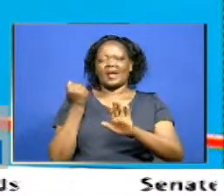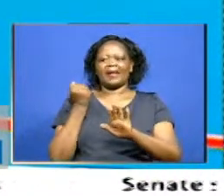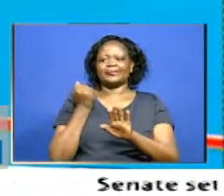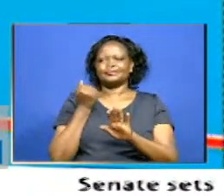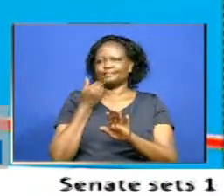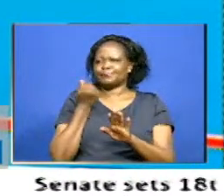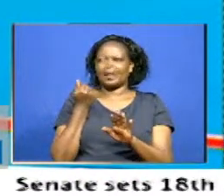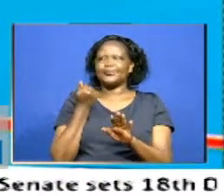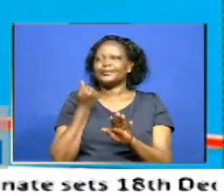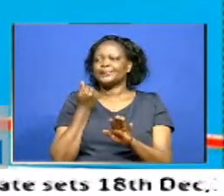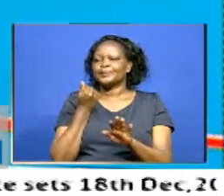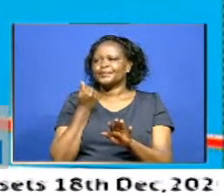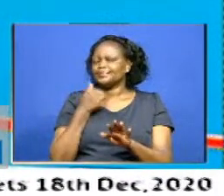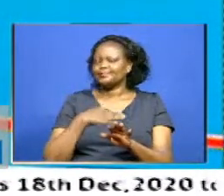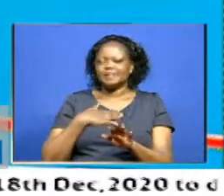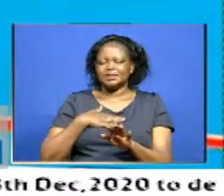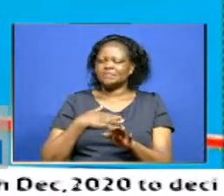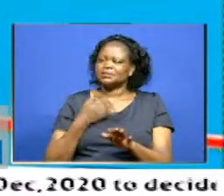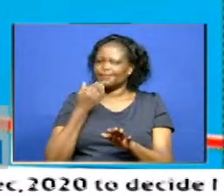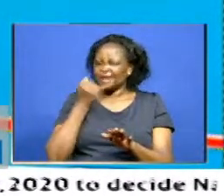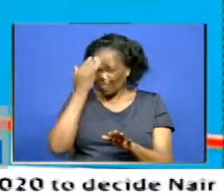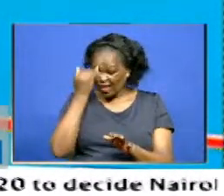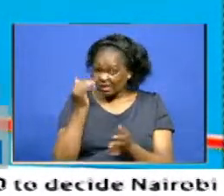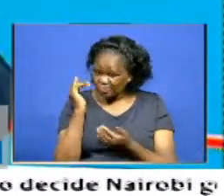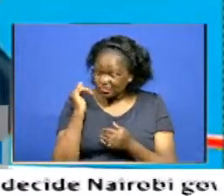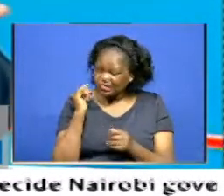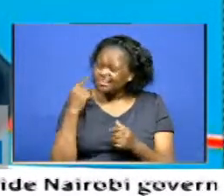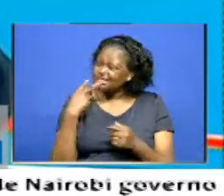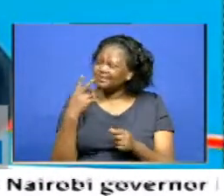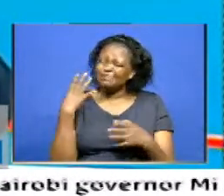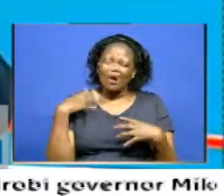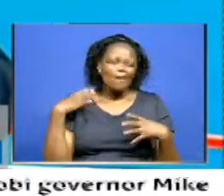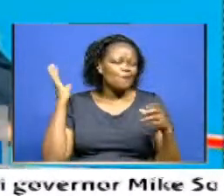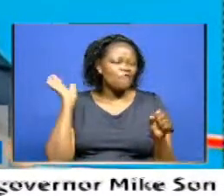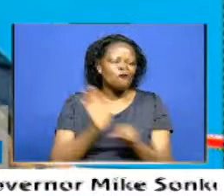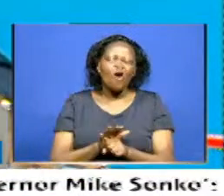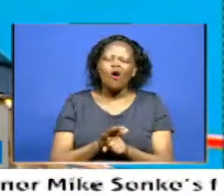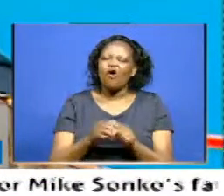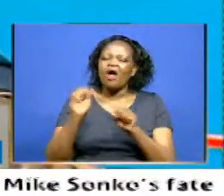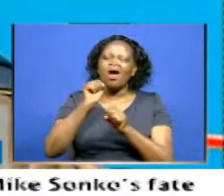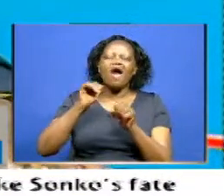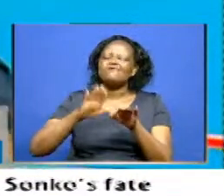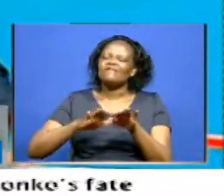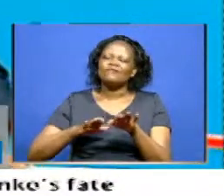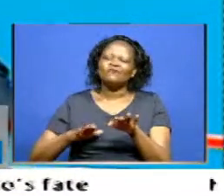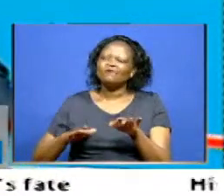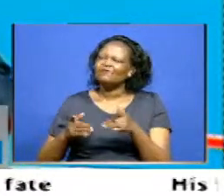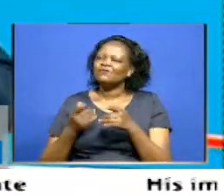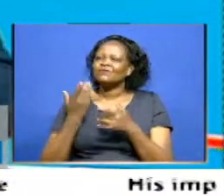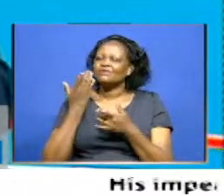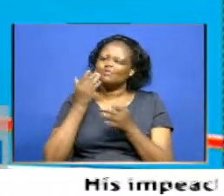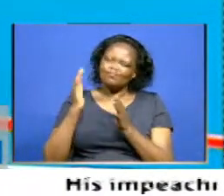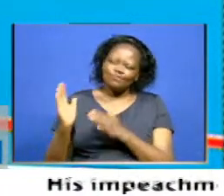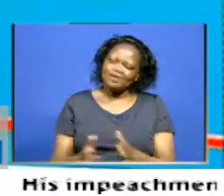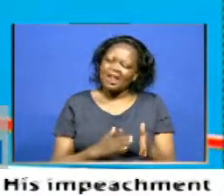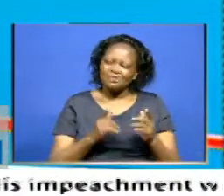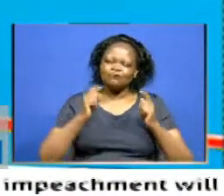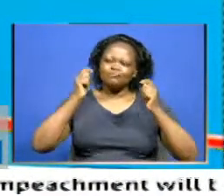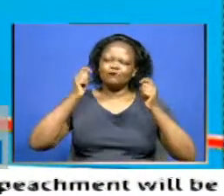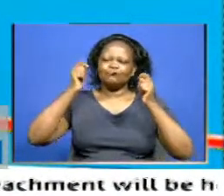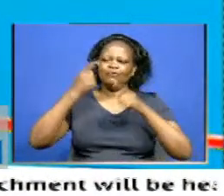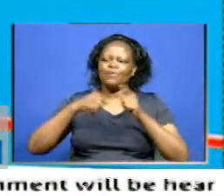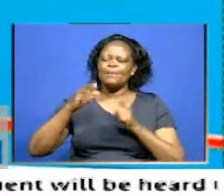kindly do so, because you expect to see a lot of traffic jam because of the planned procession by the